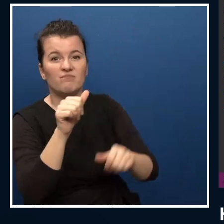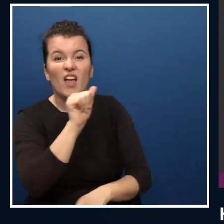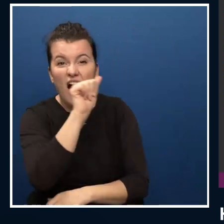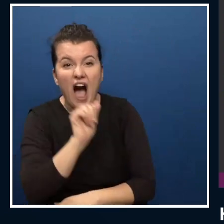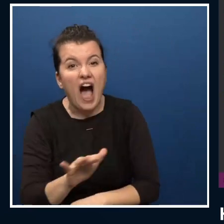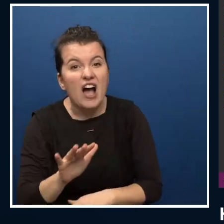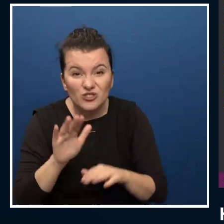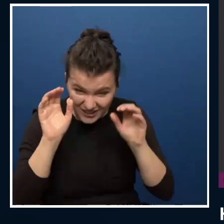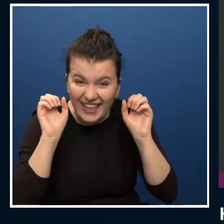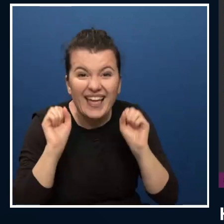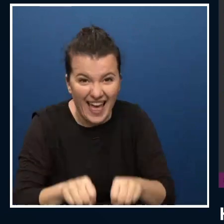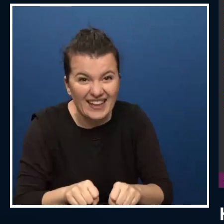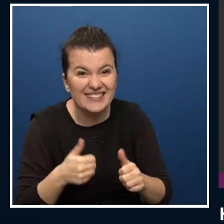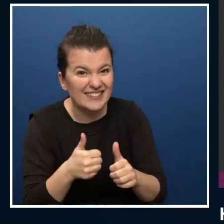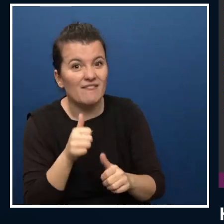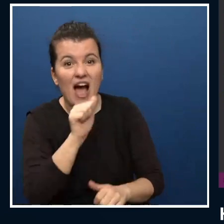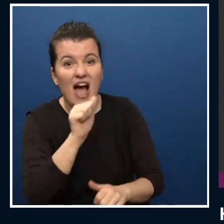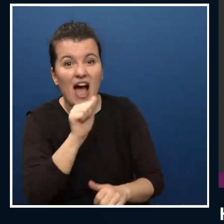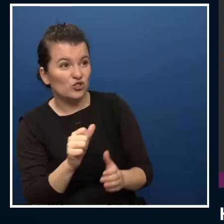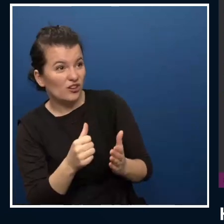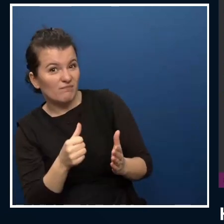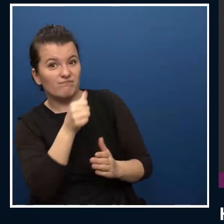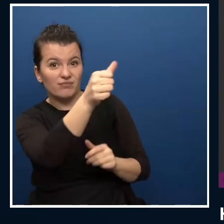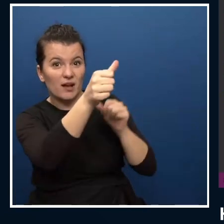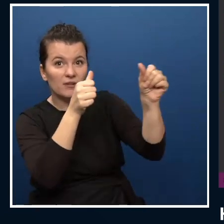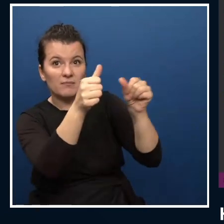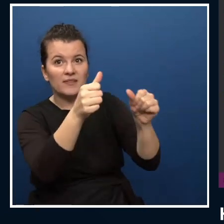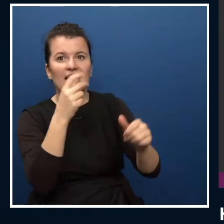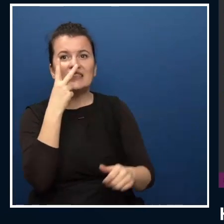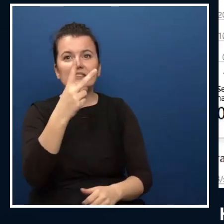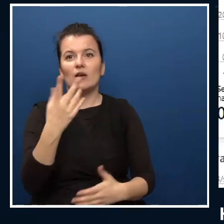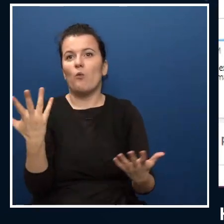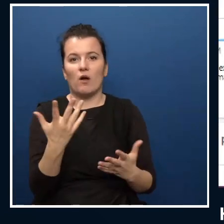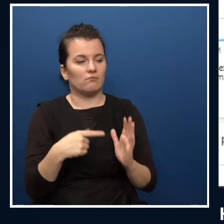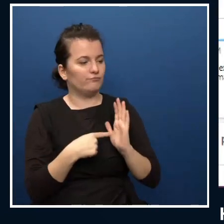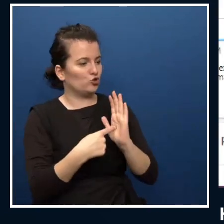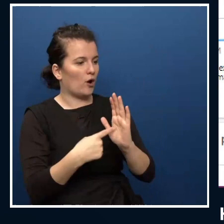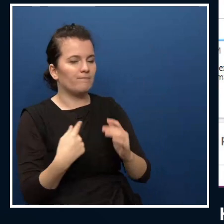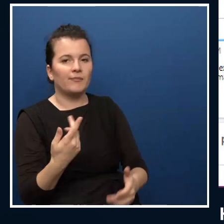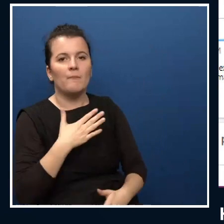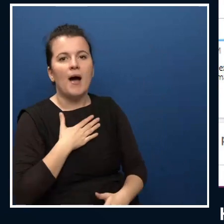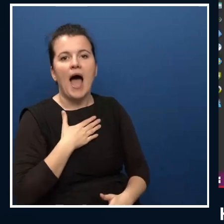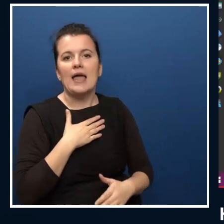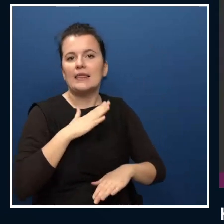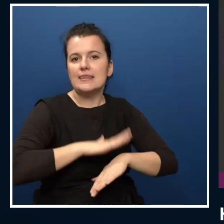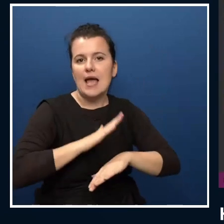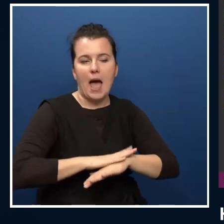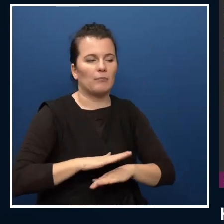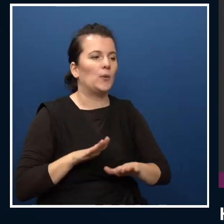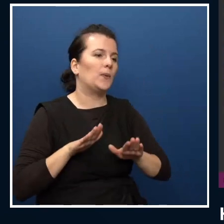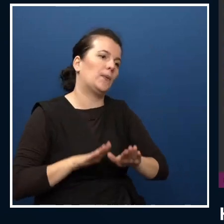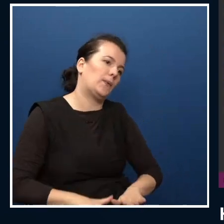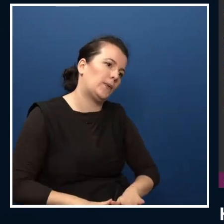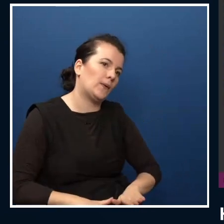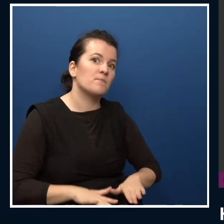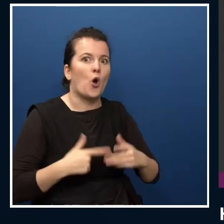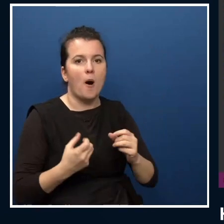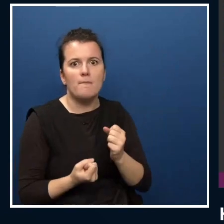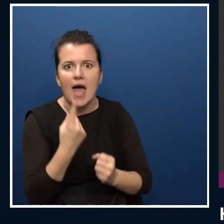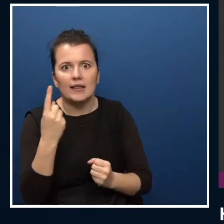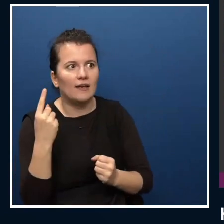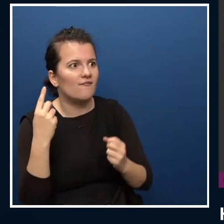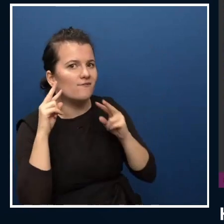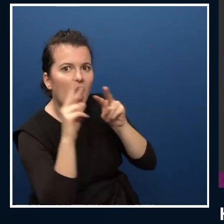me my load times, my browser exceptions, I got a CPU spike. A whole team would have done